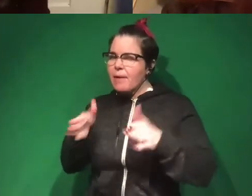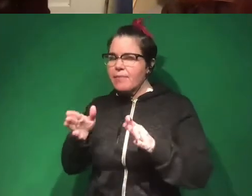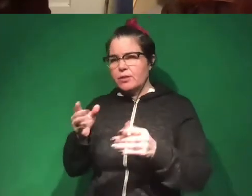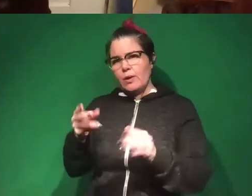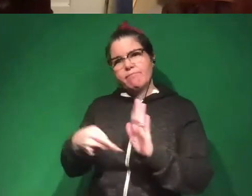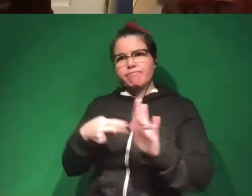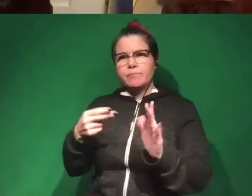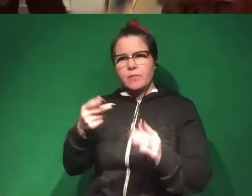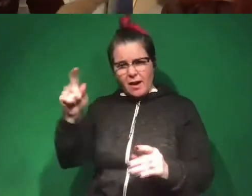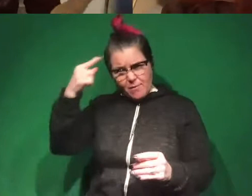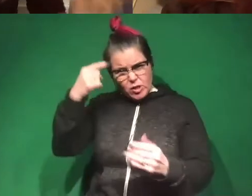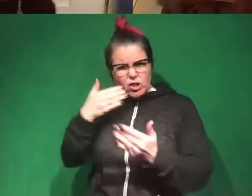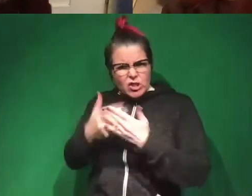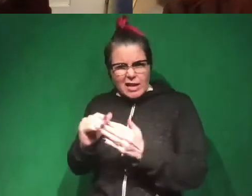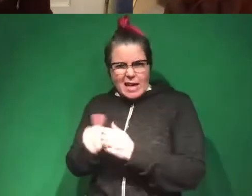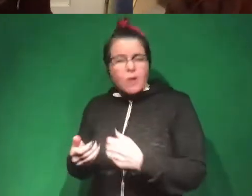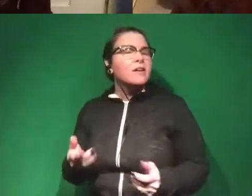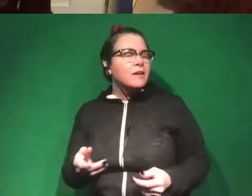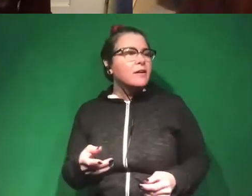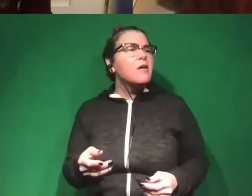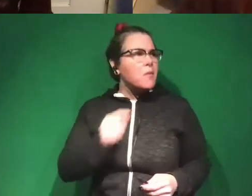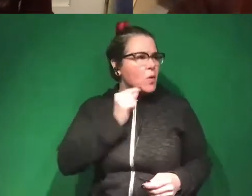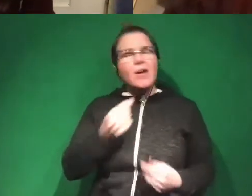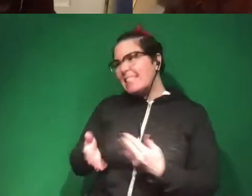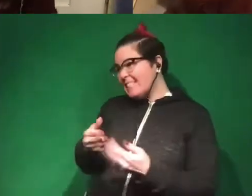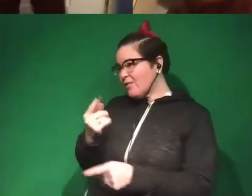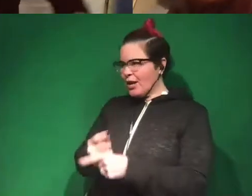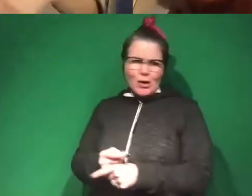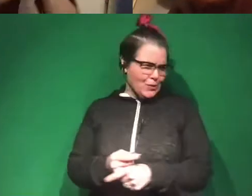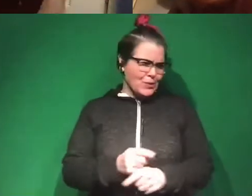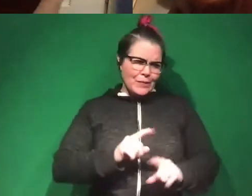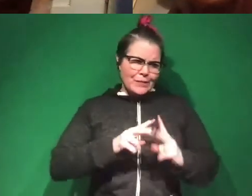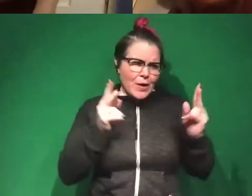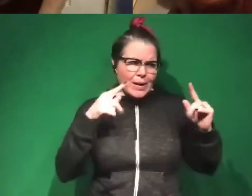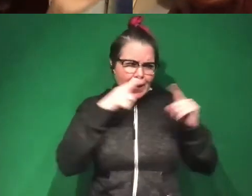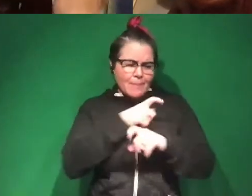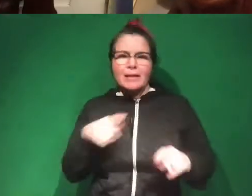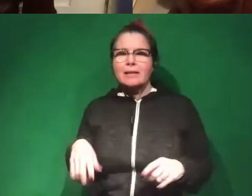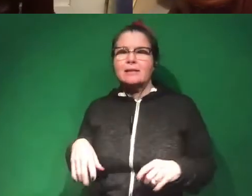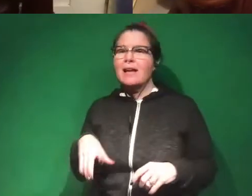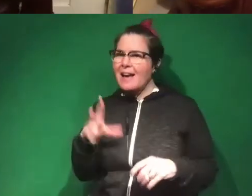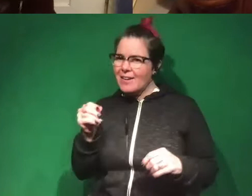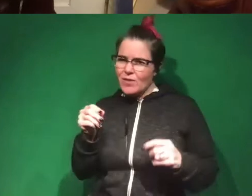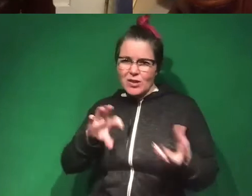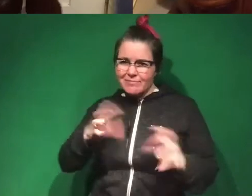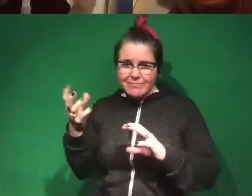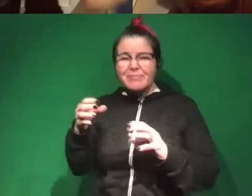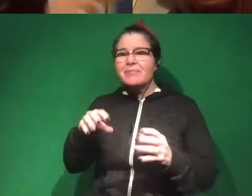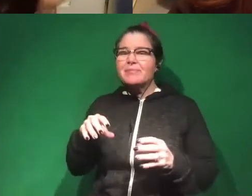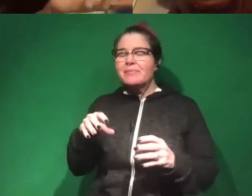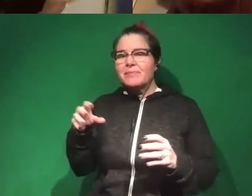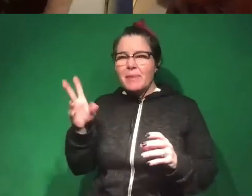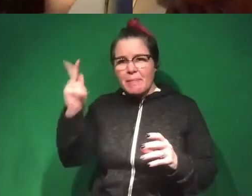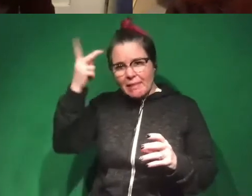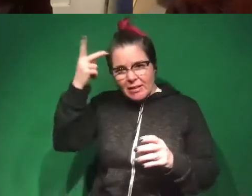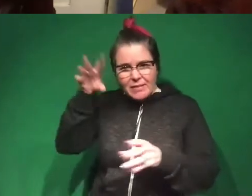Right. Yeah. Cool. Easy stuff. Sounds super complicated. And not at all fraught with, you know, problems of inference or politicization